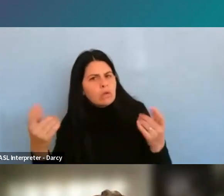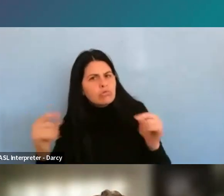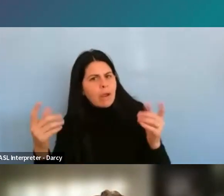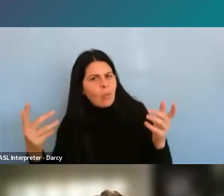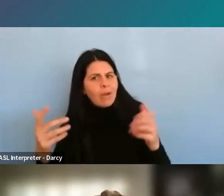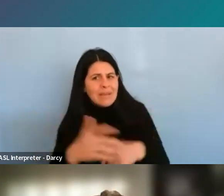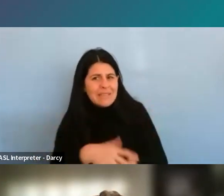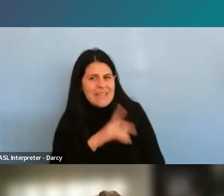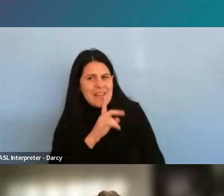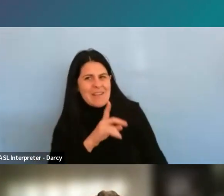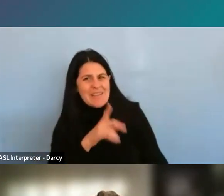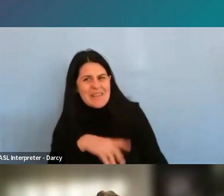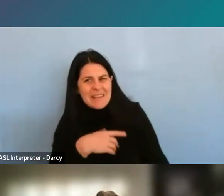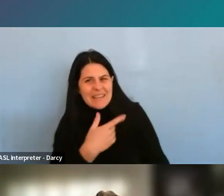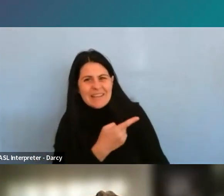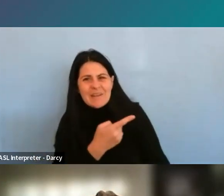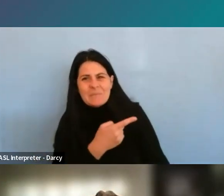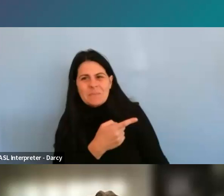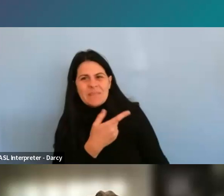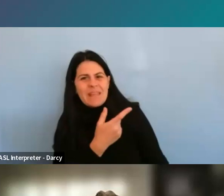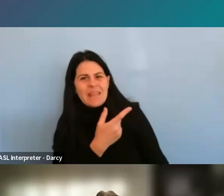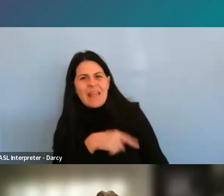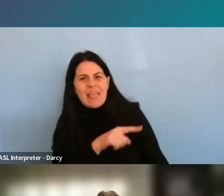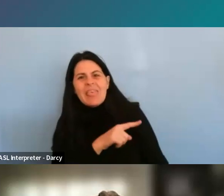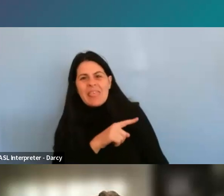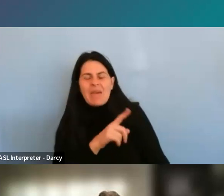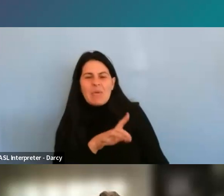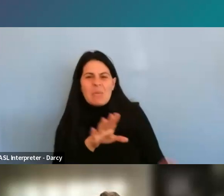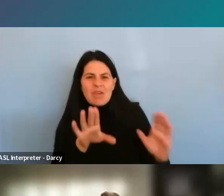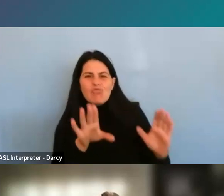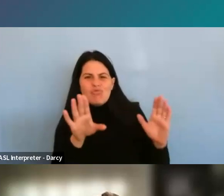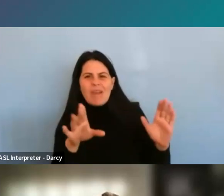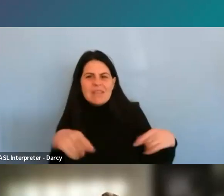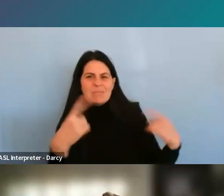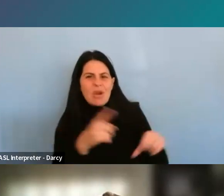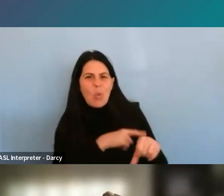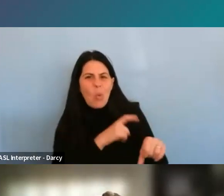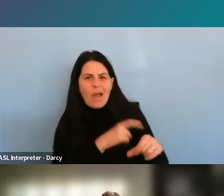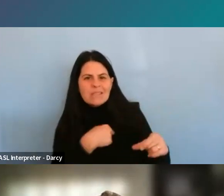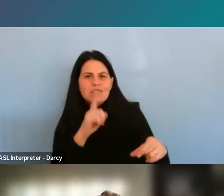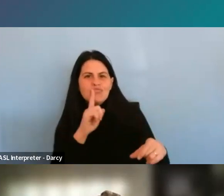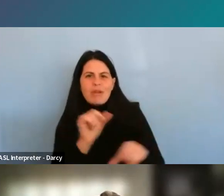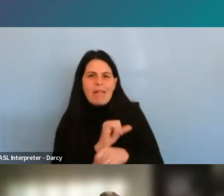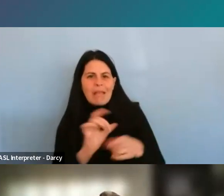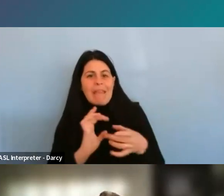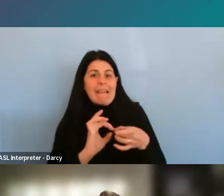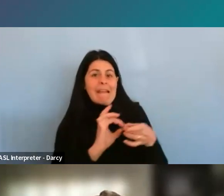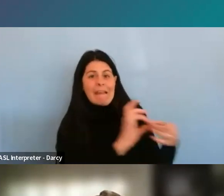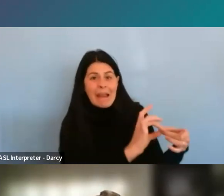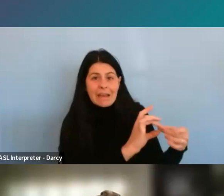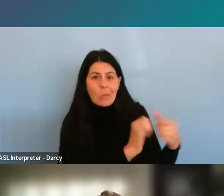I actually think they would be great. It's been a while since I've been super connected to them, but I know